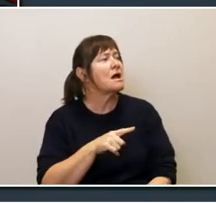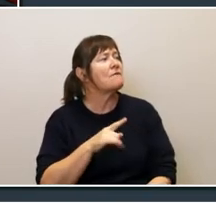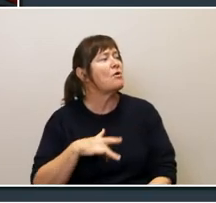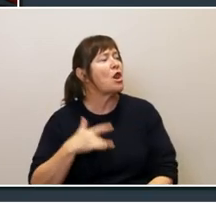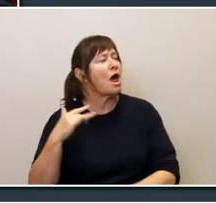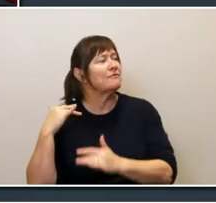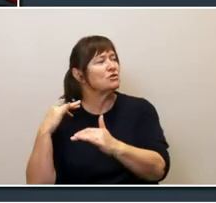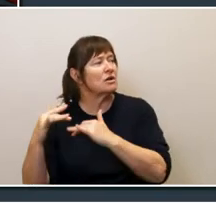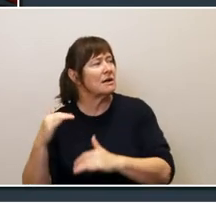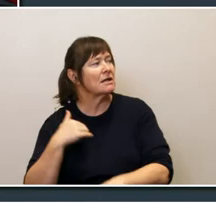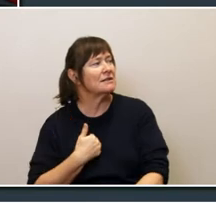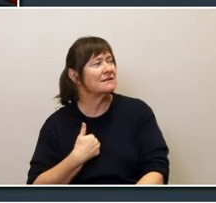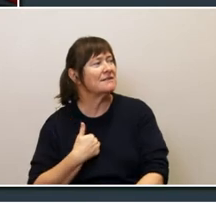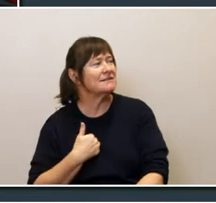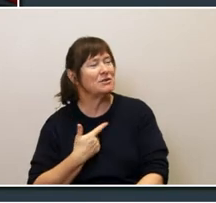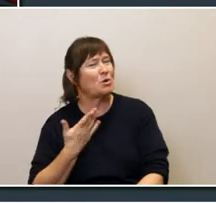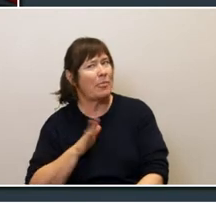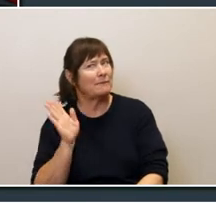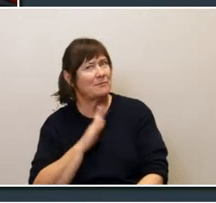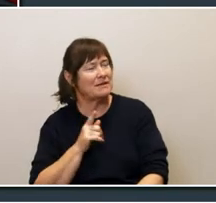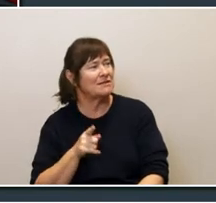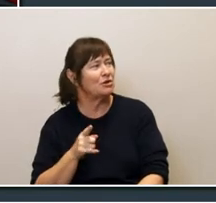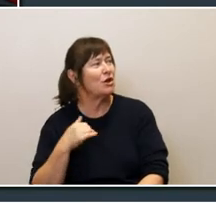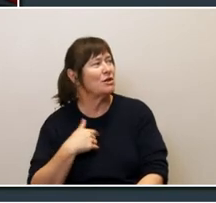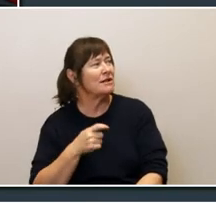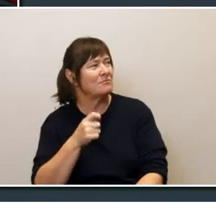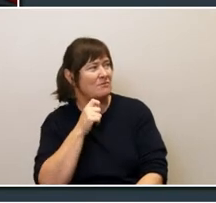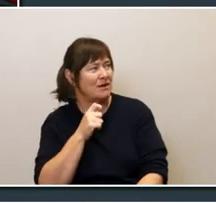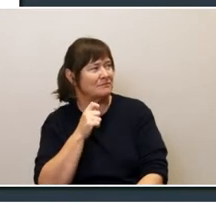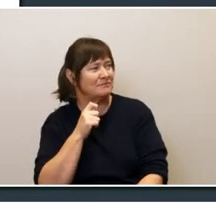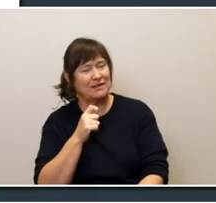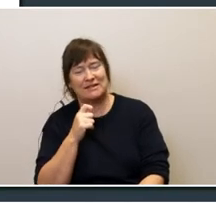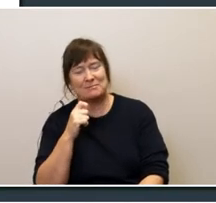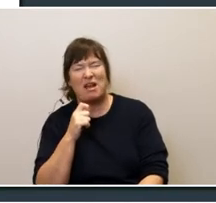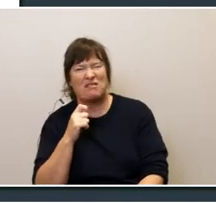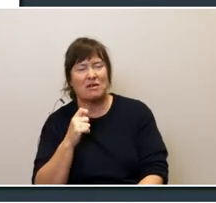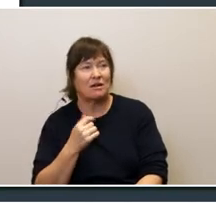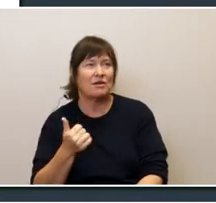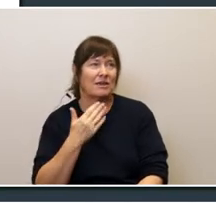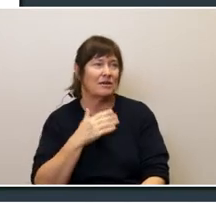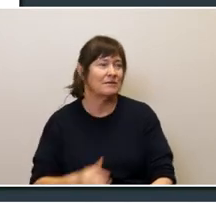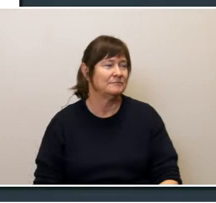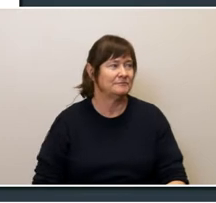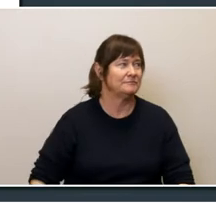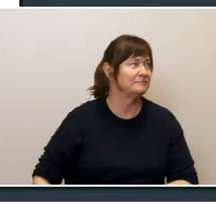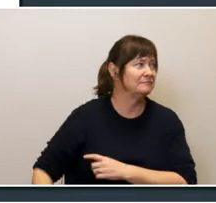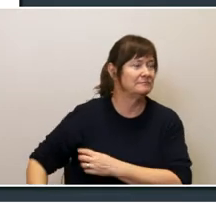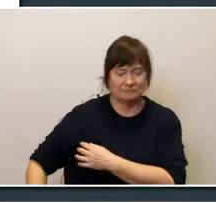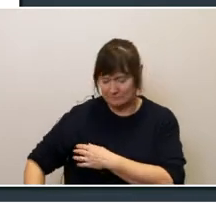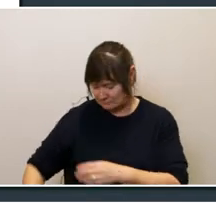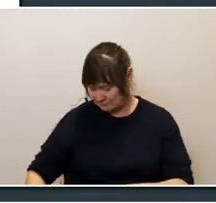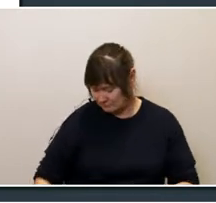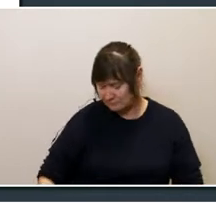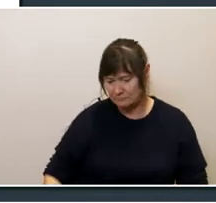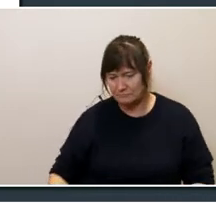live streaming purposes, I'm sure you don't want all of them to miss out what you've got to say if you couldn't mind using the speaker. Thank you so much.